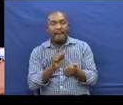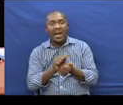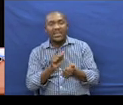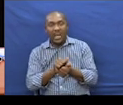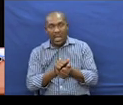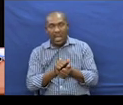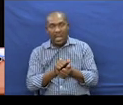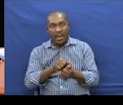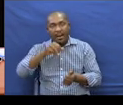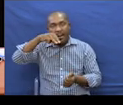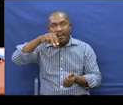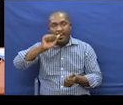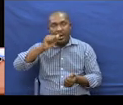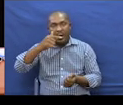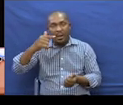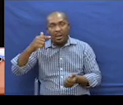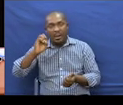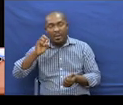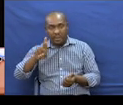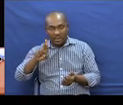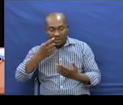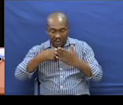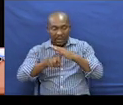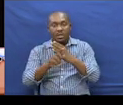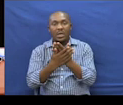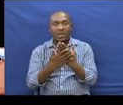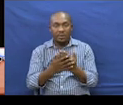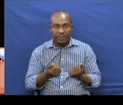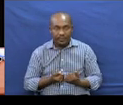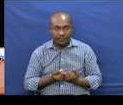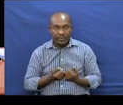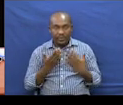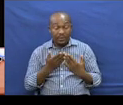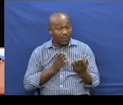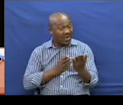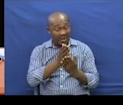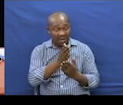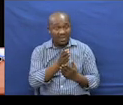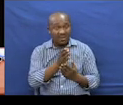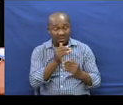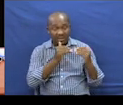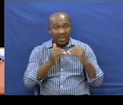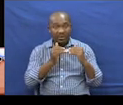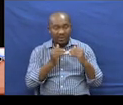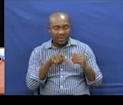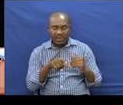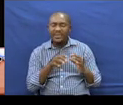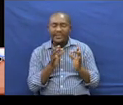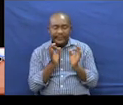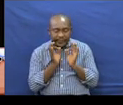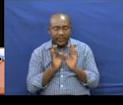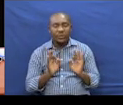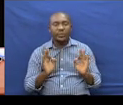in a certain country. And this type of democracy, direct democracy, is only suitable